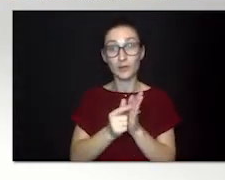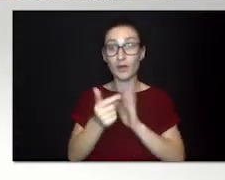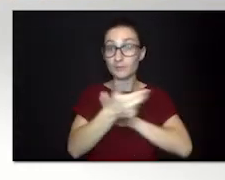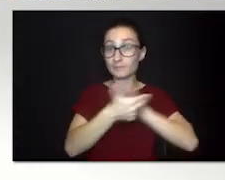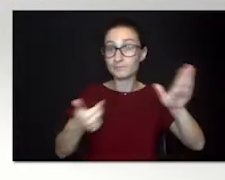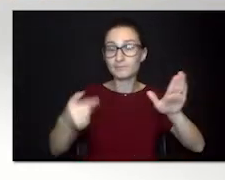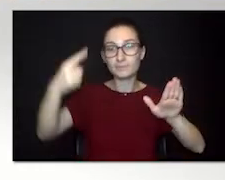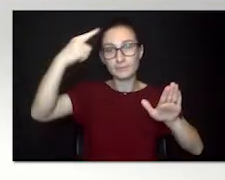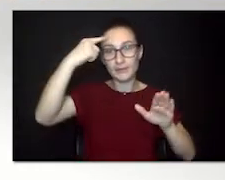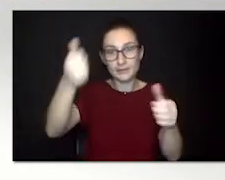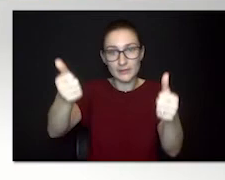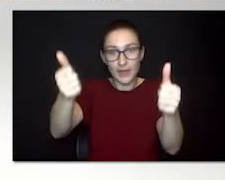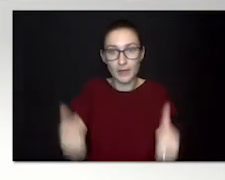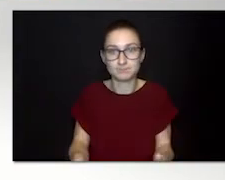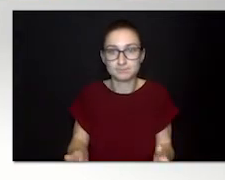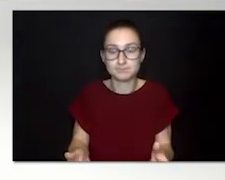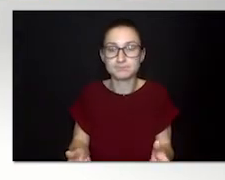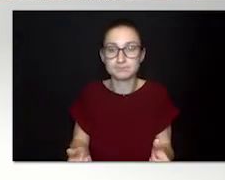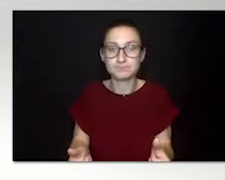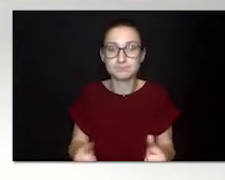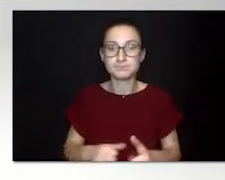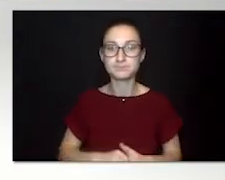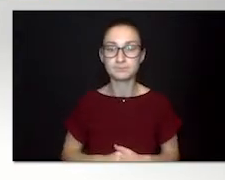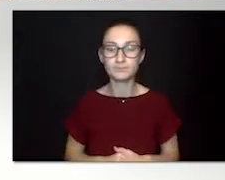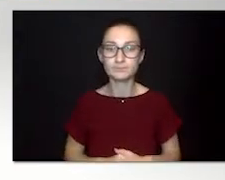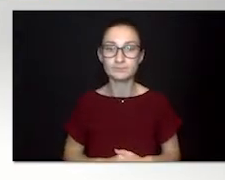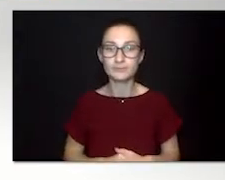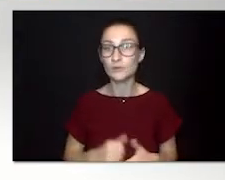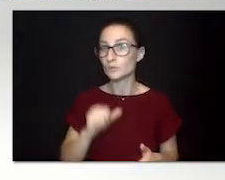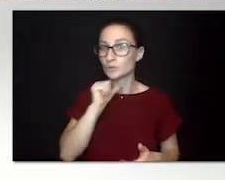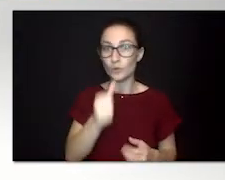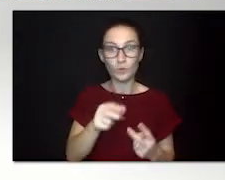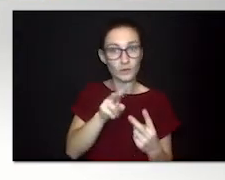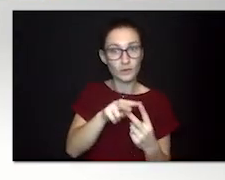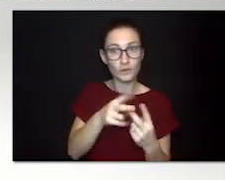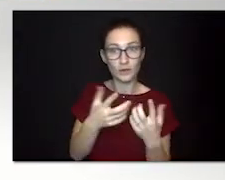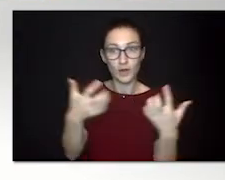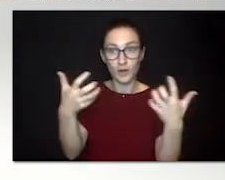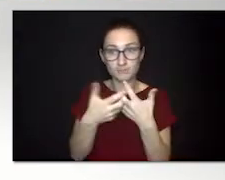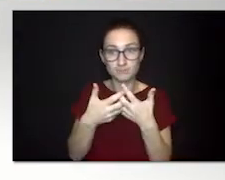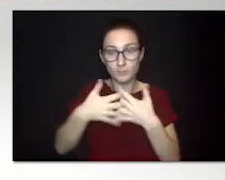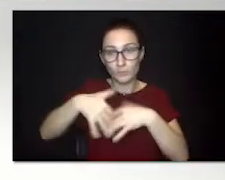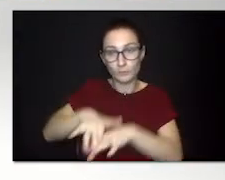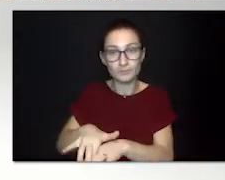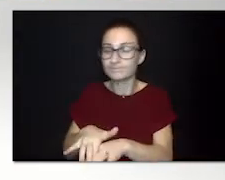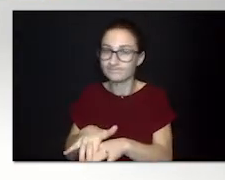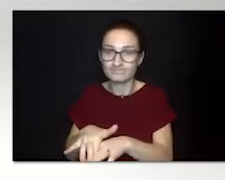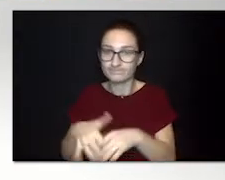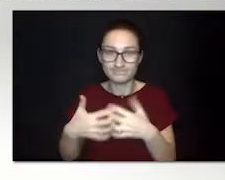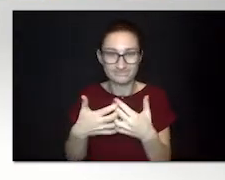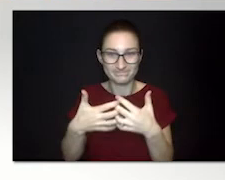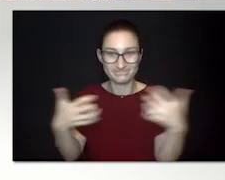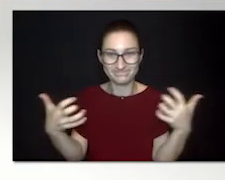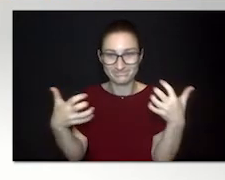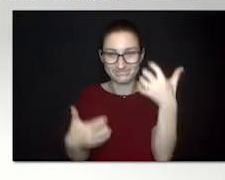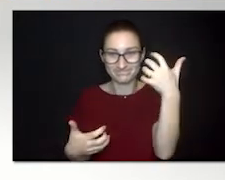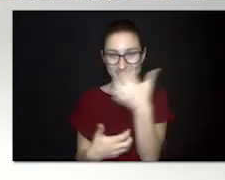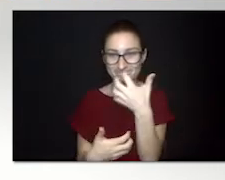mentally incapacitated to be able to execute those specific documents. So they don't work together. It's usually an either